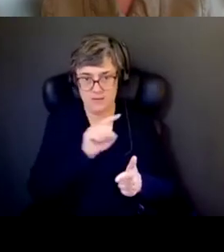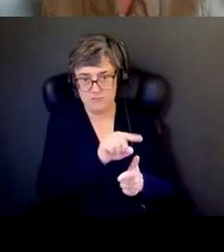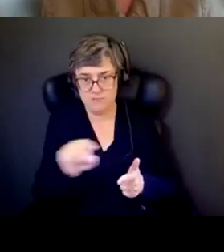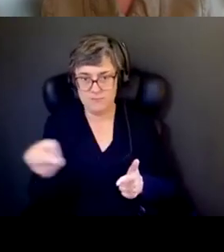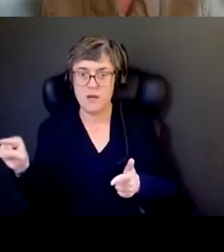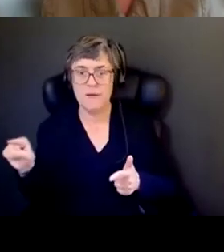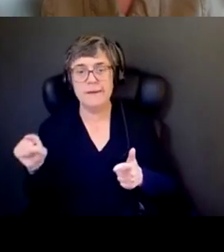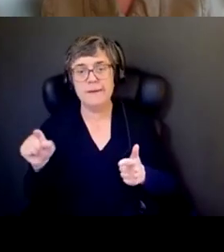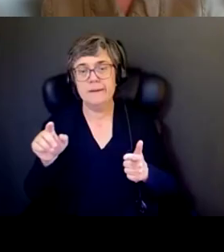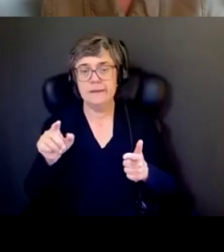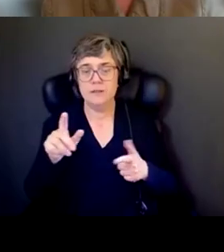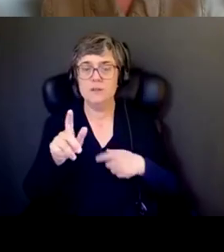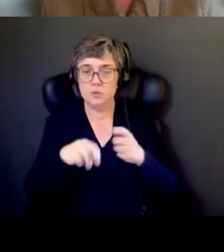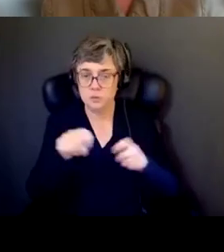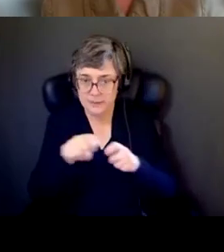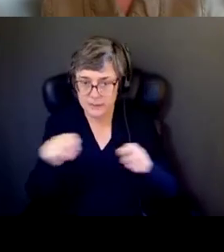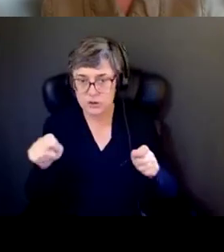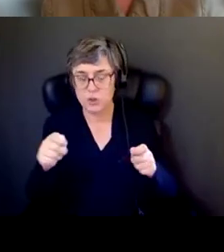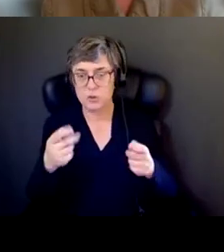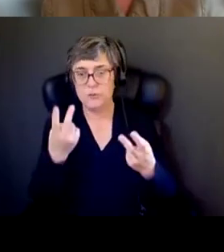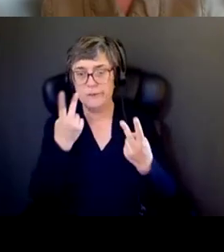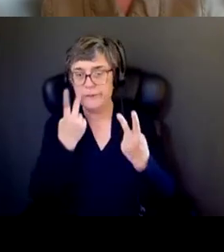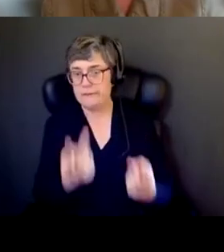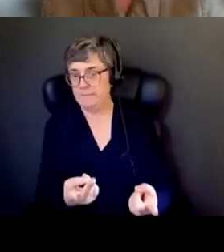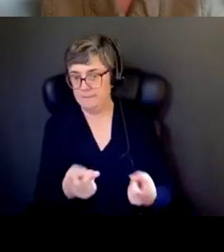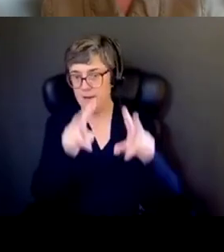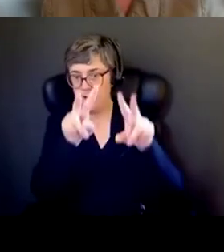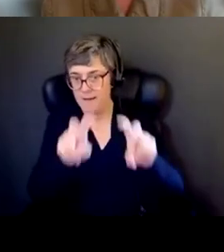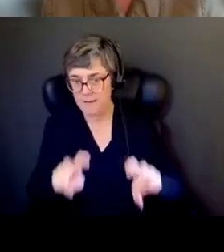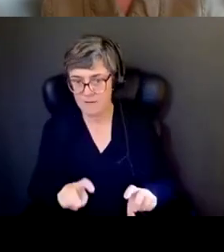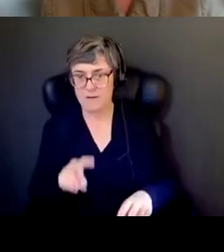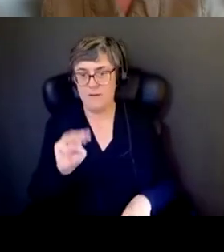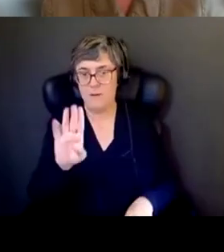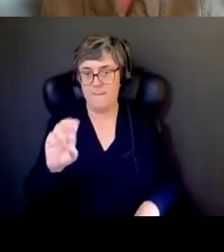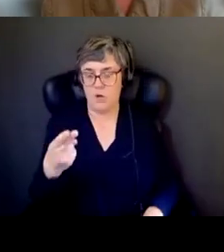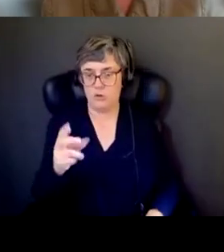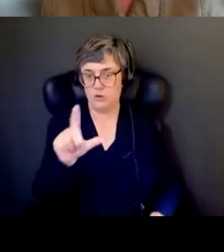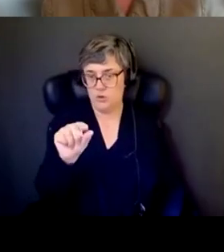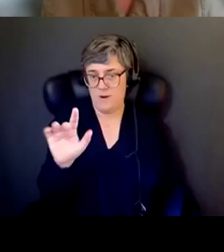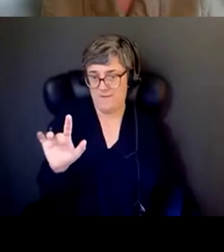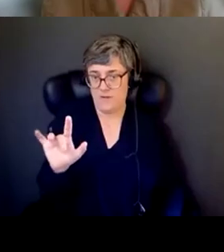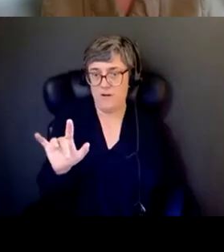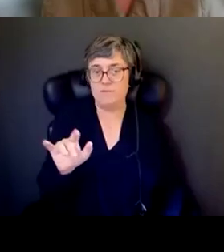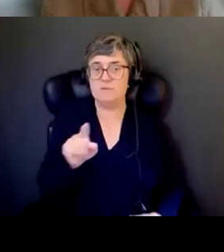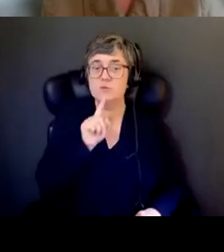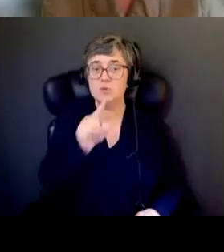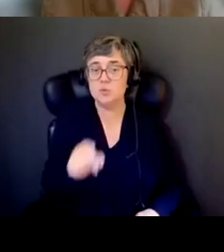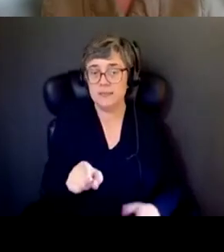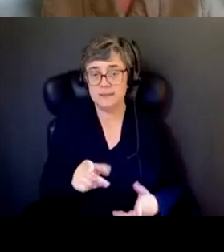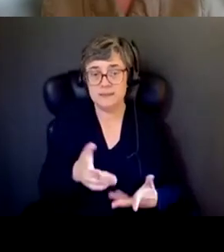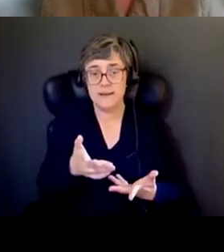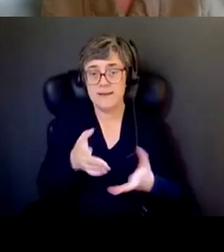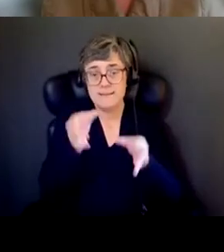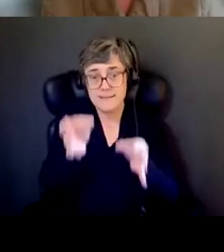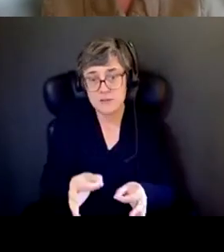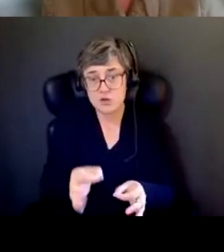strive for, and Canada has said that they are bound to, told us to develop a plan for